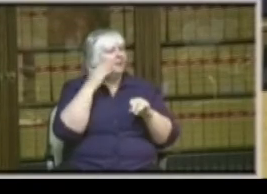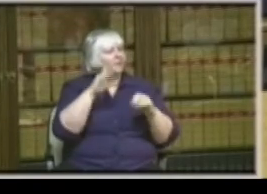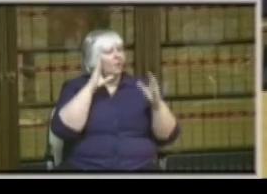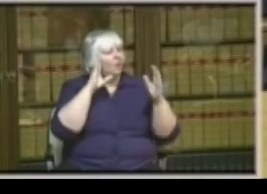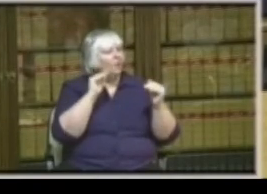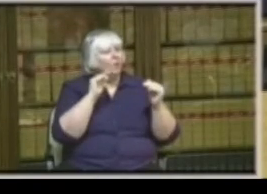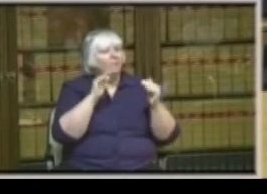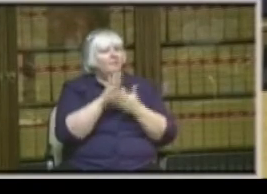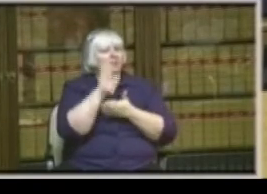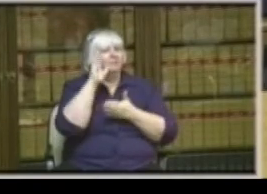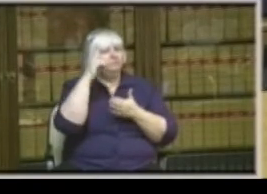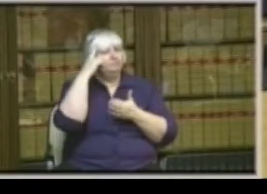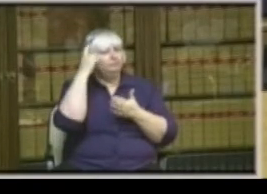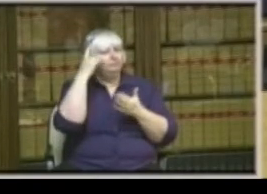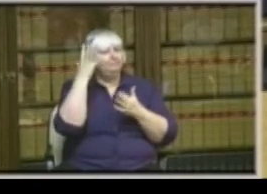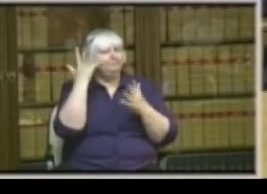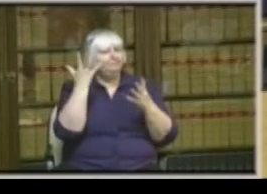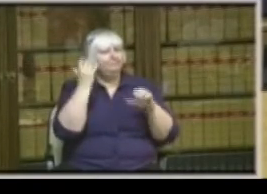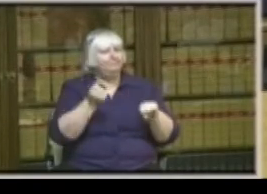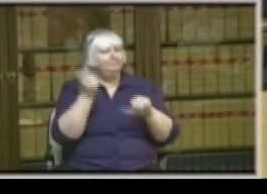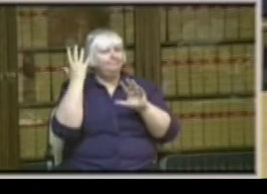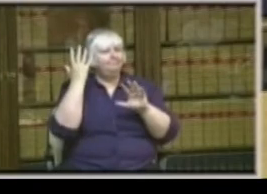of college, their dreams are gone.